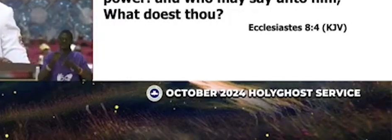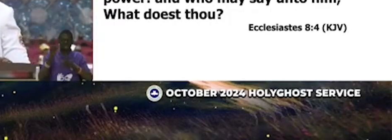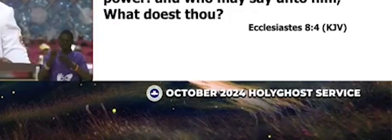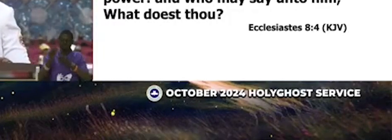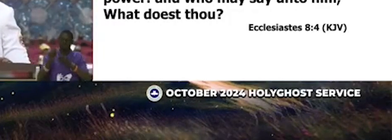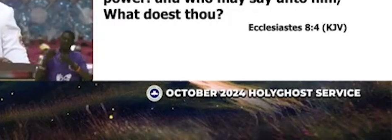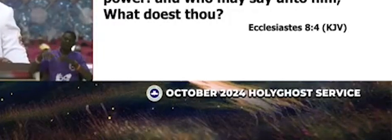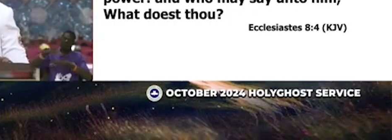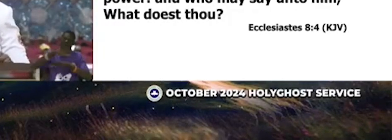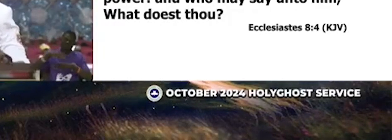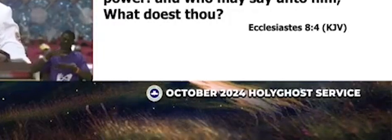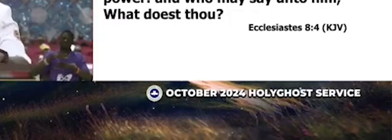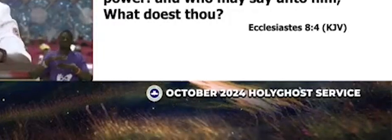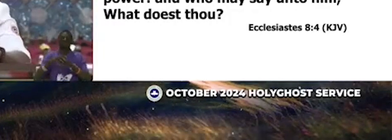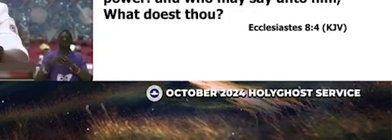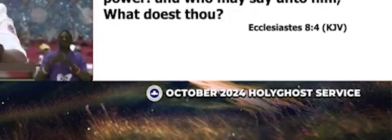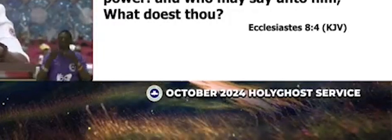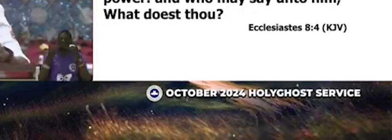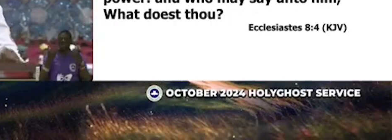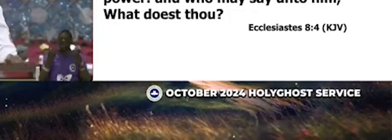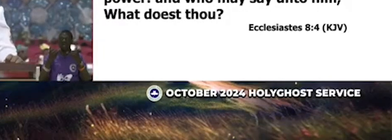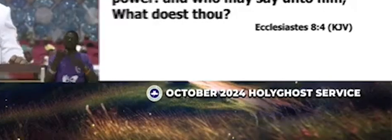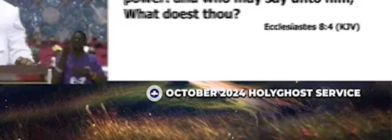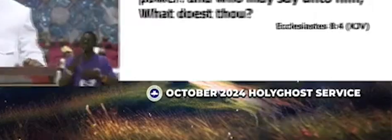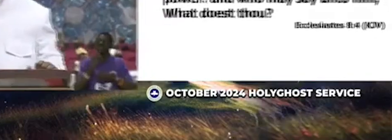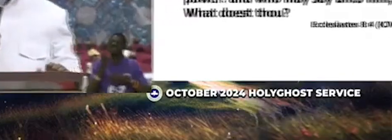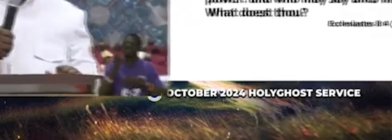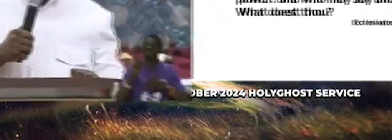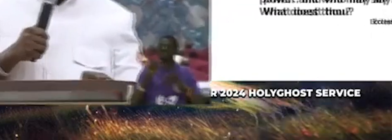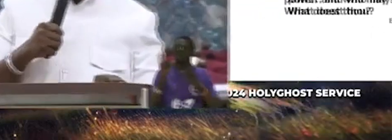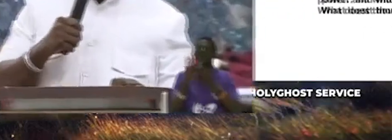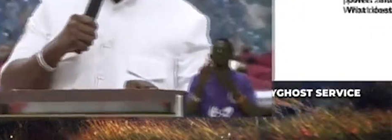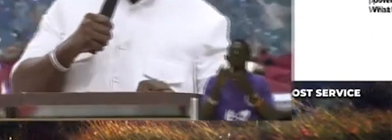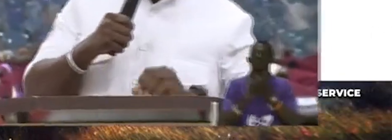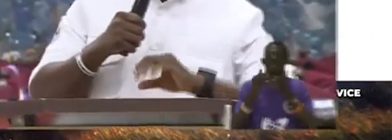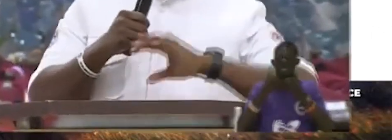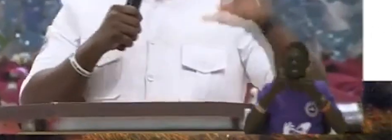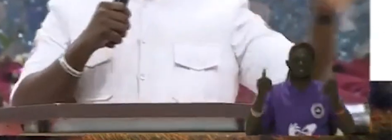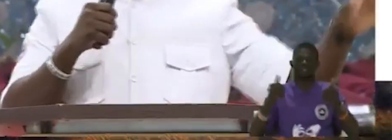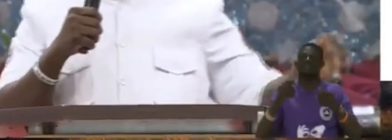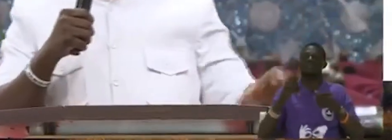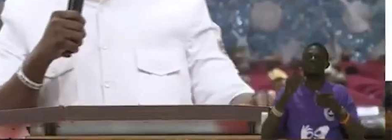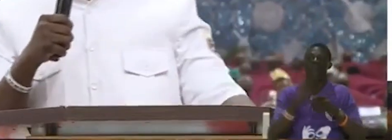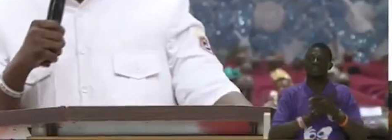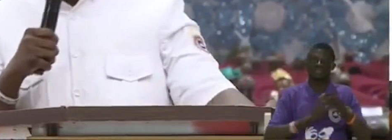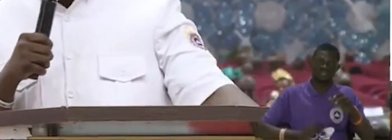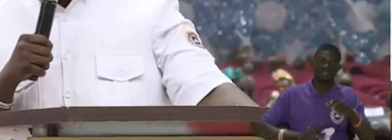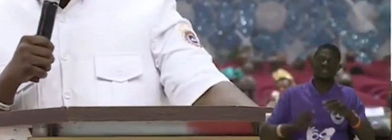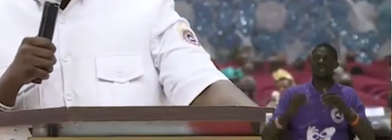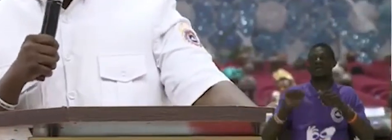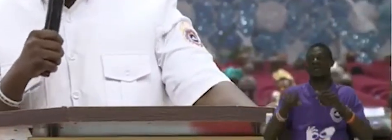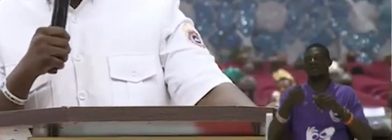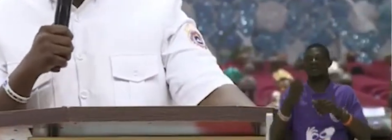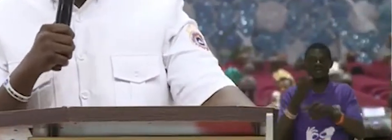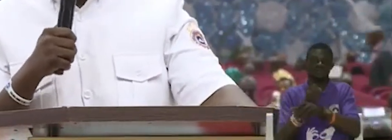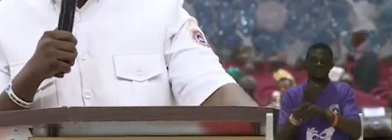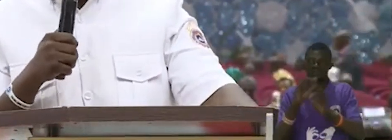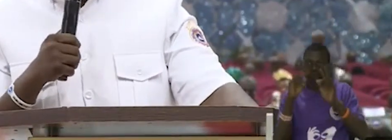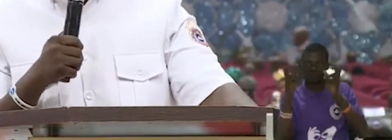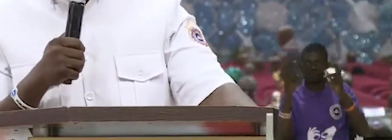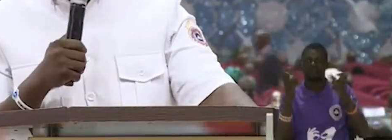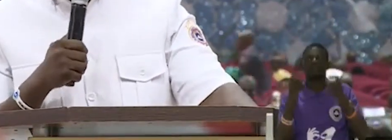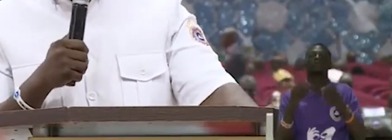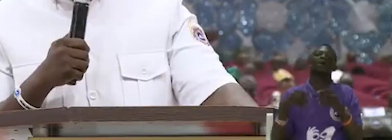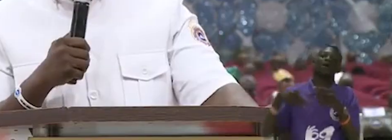over. Now, there is an item that separates the king from every other subject that he might have around